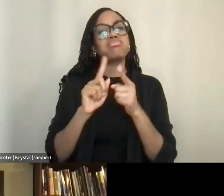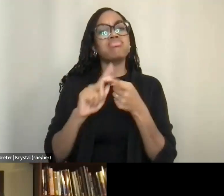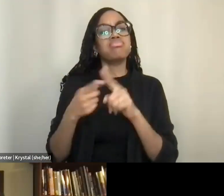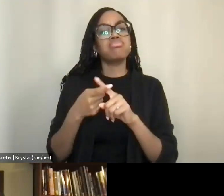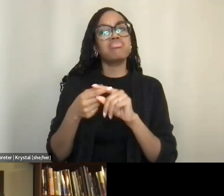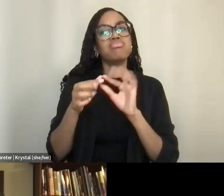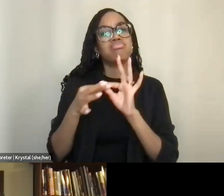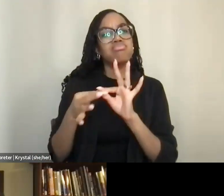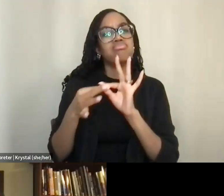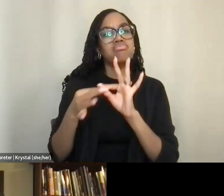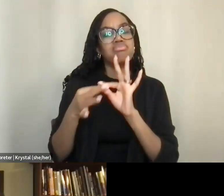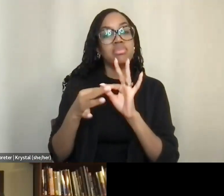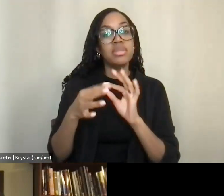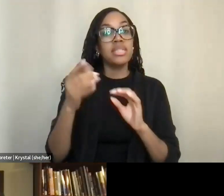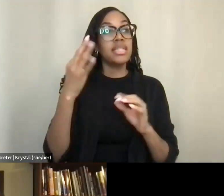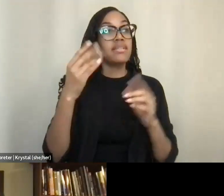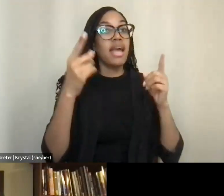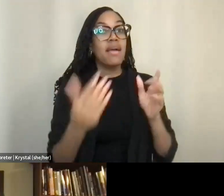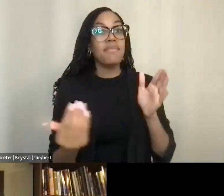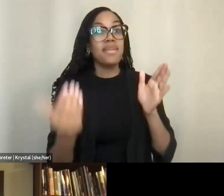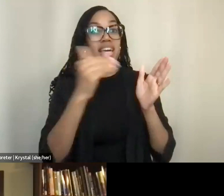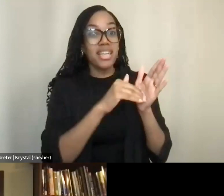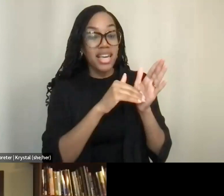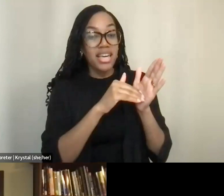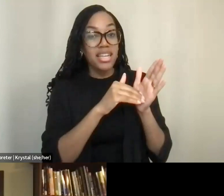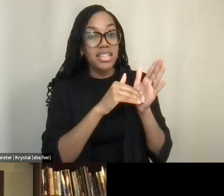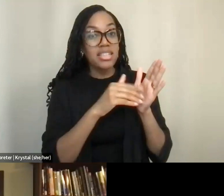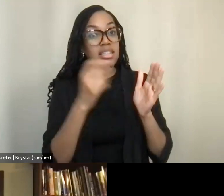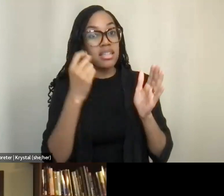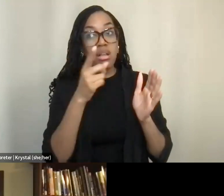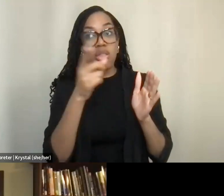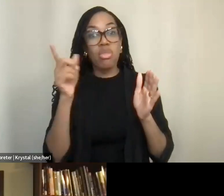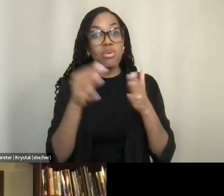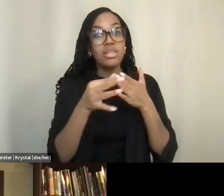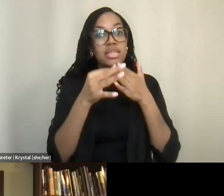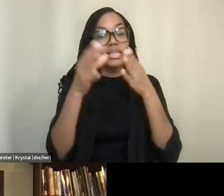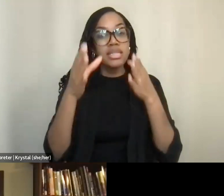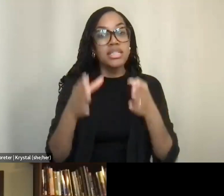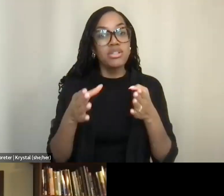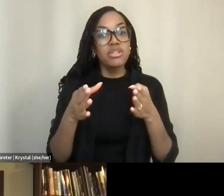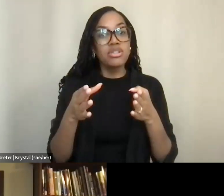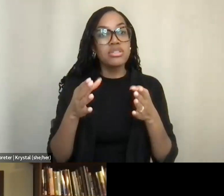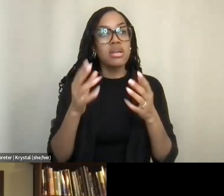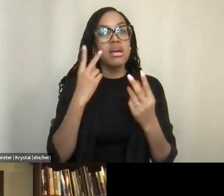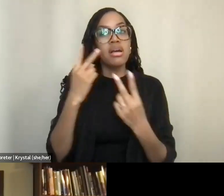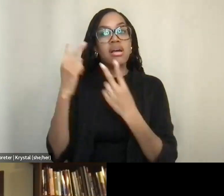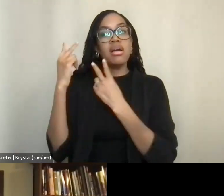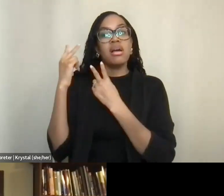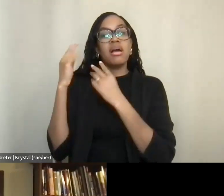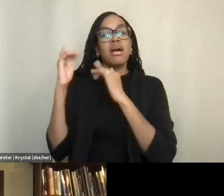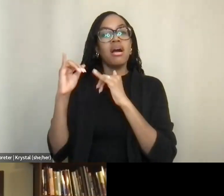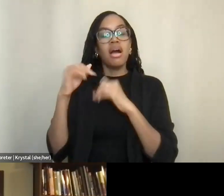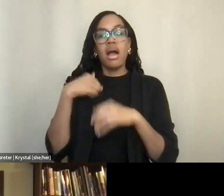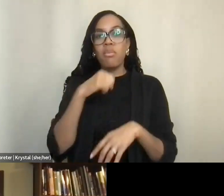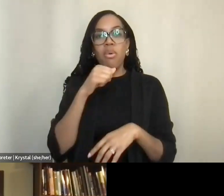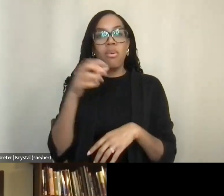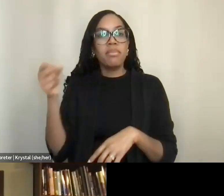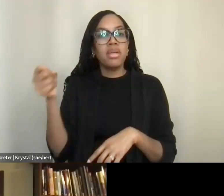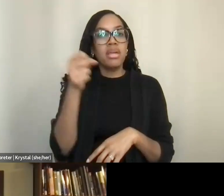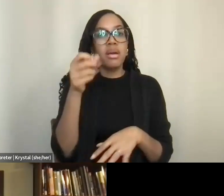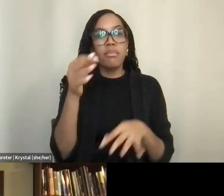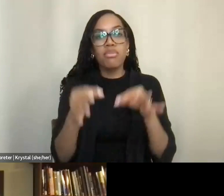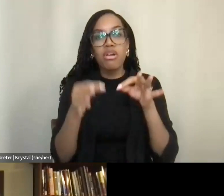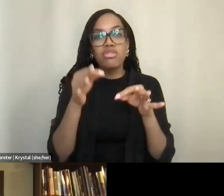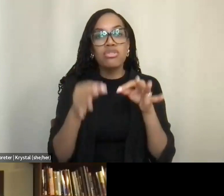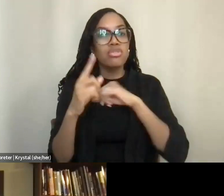like this might happen again, not only will those leaders not be called to account or prosecuted, but they will